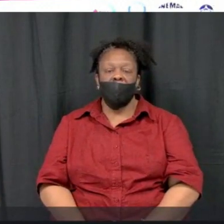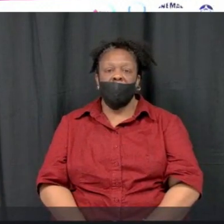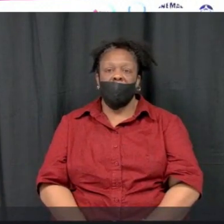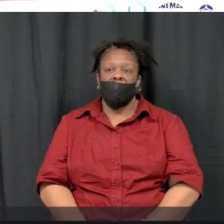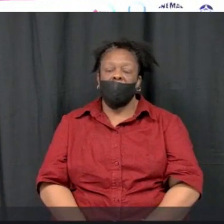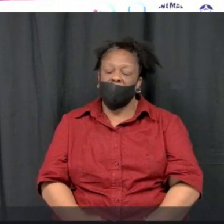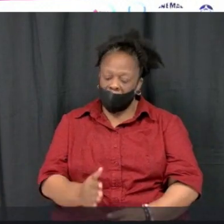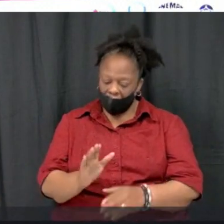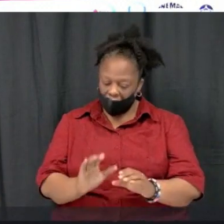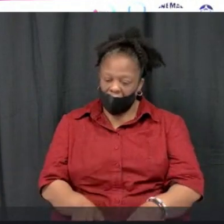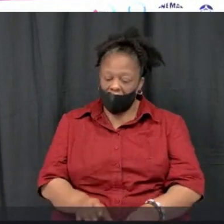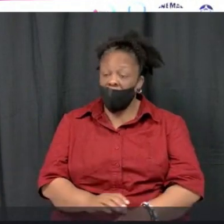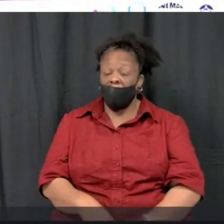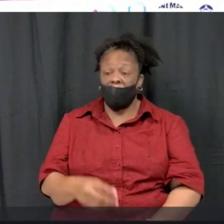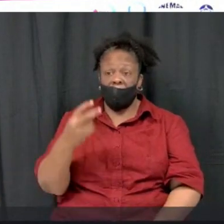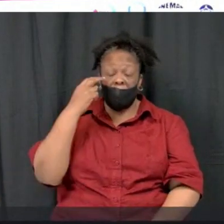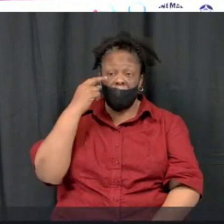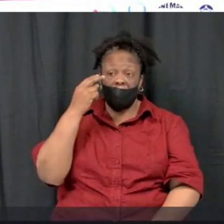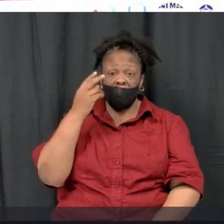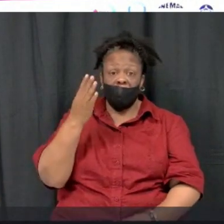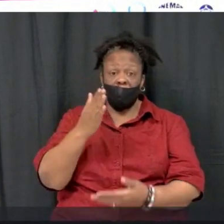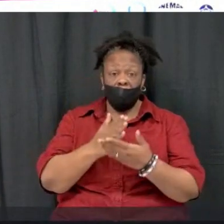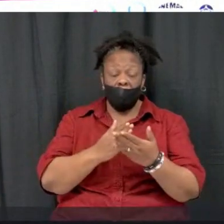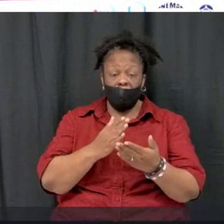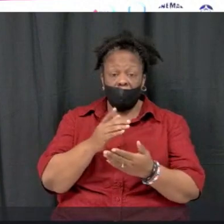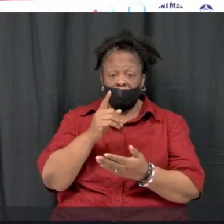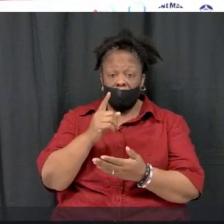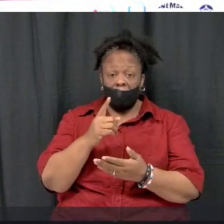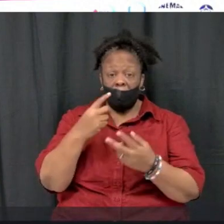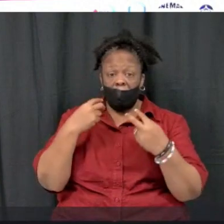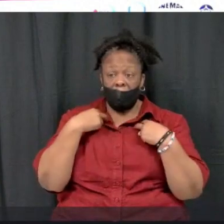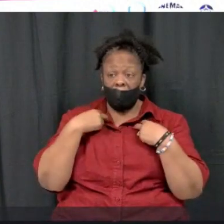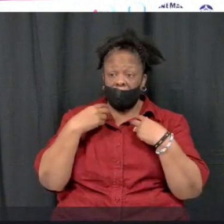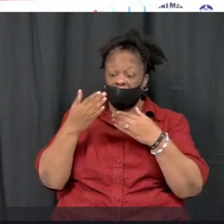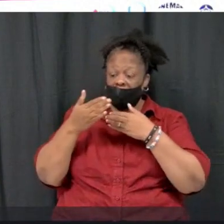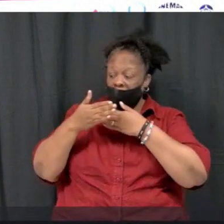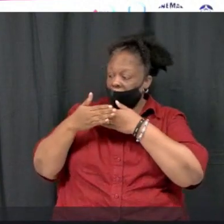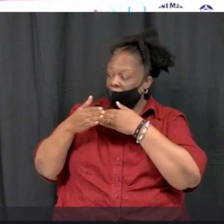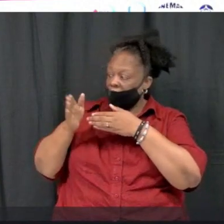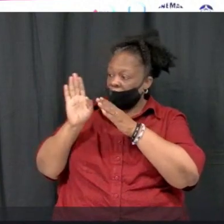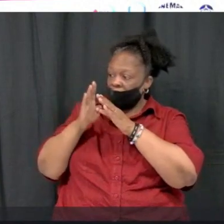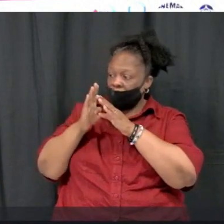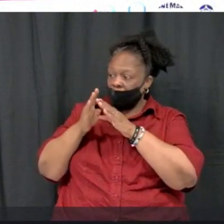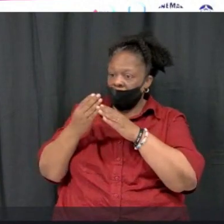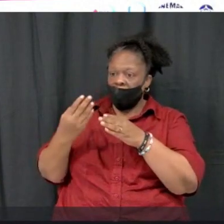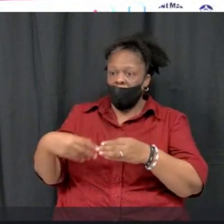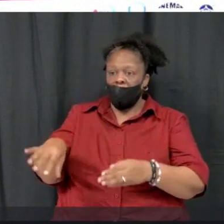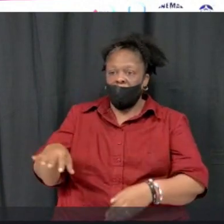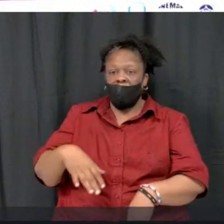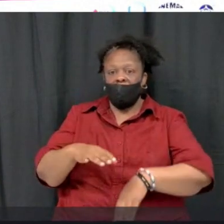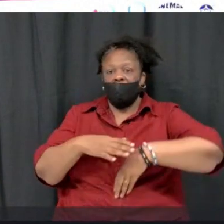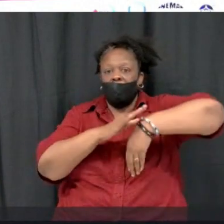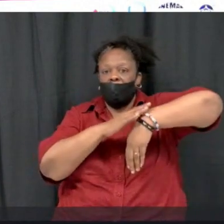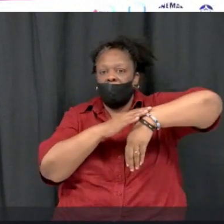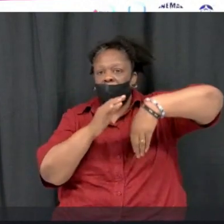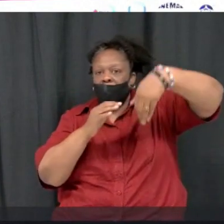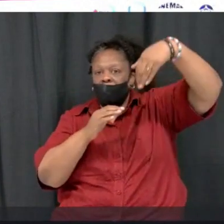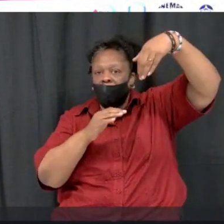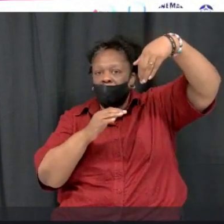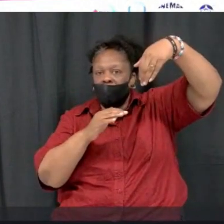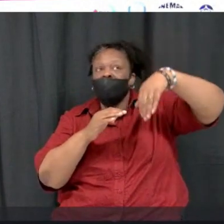that information, that allows the Ministry of Health to have good contact tracing in the event and especially where we sit to speak today about a